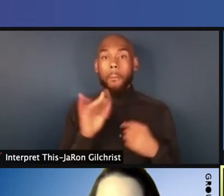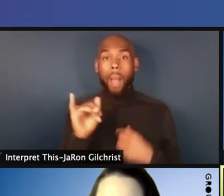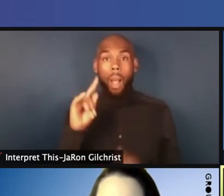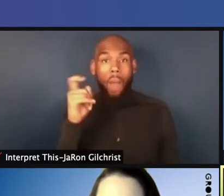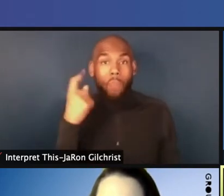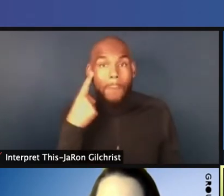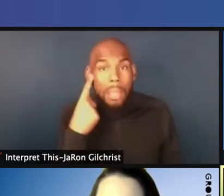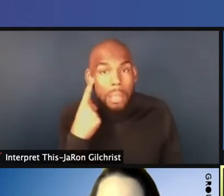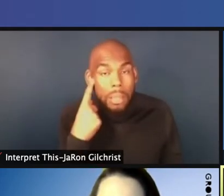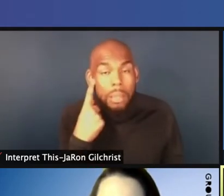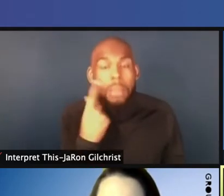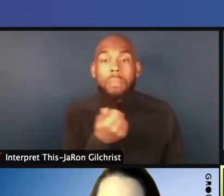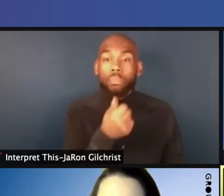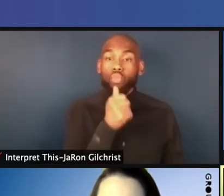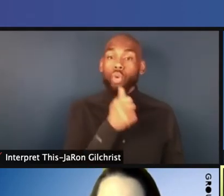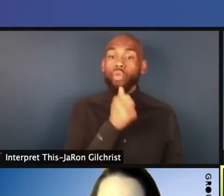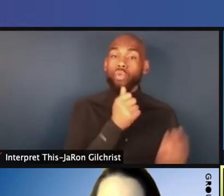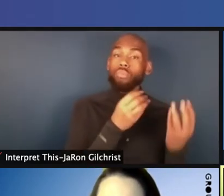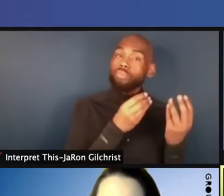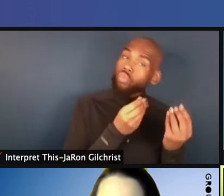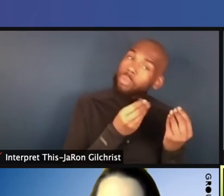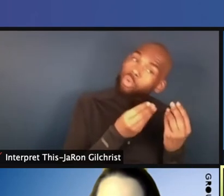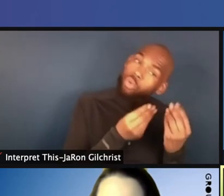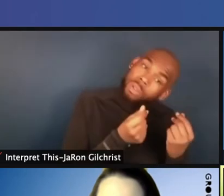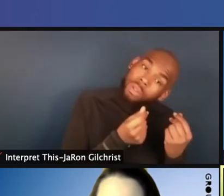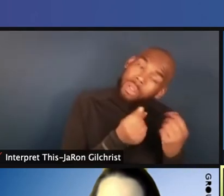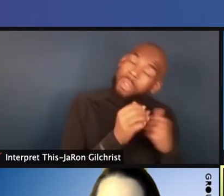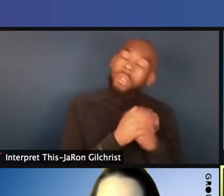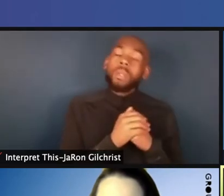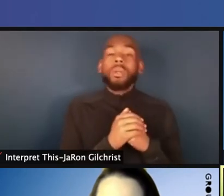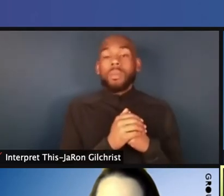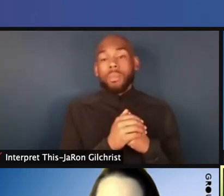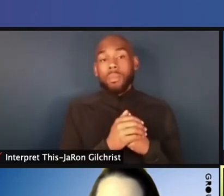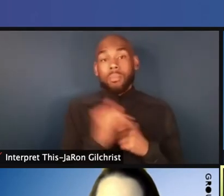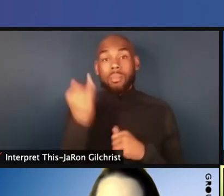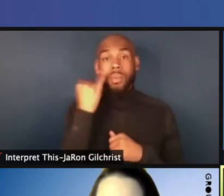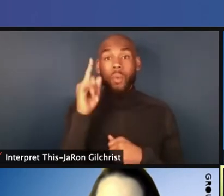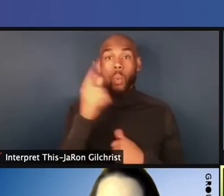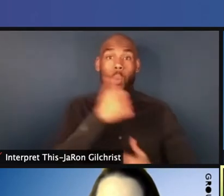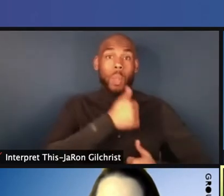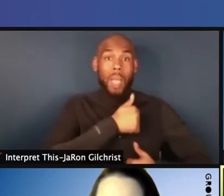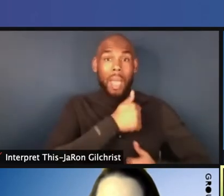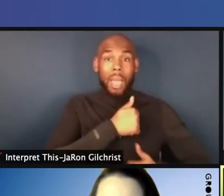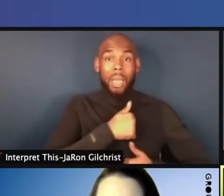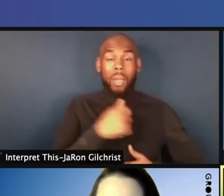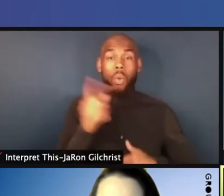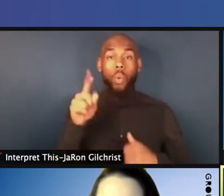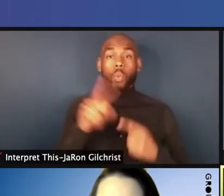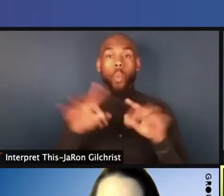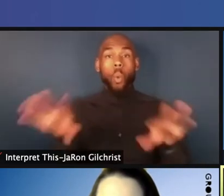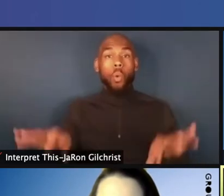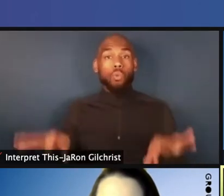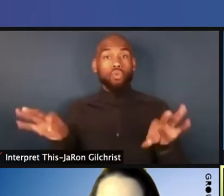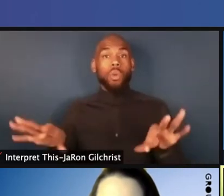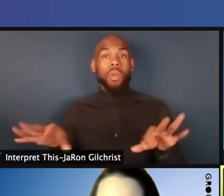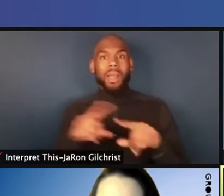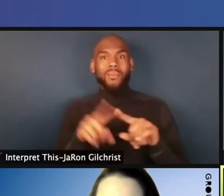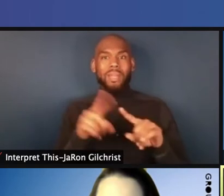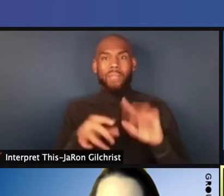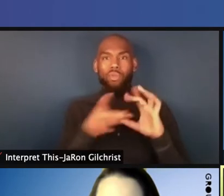owned by private property. And there is no, I mean, if you go to Canada, if you go to Australia, there's a very different relationship to land and